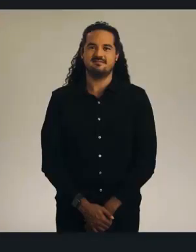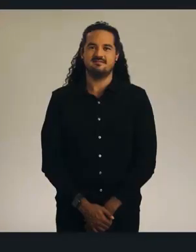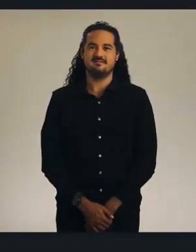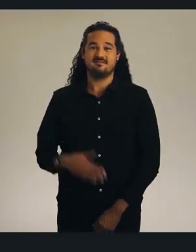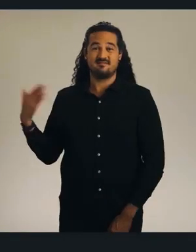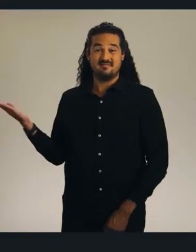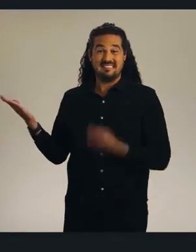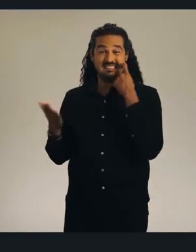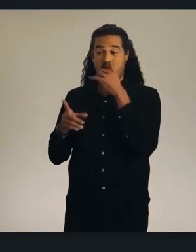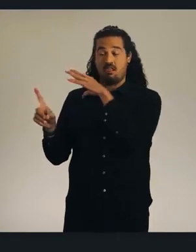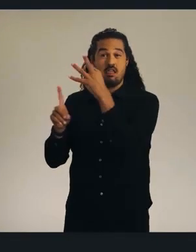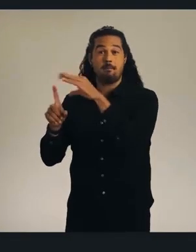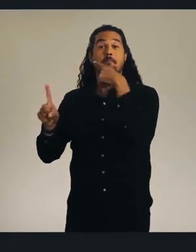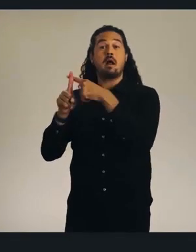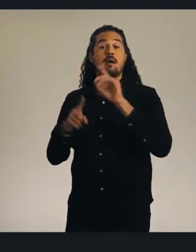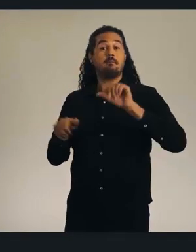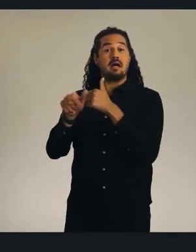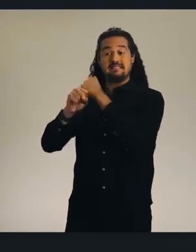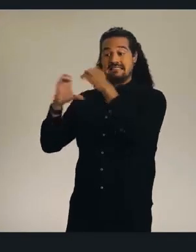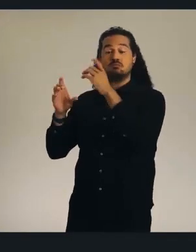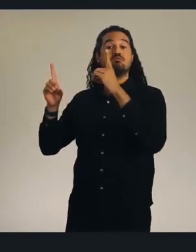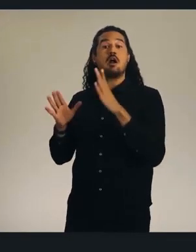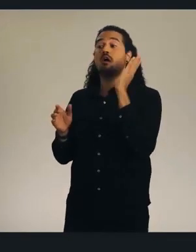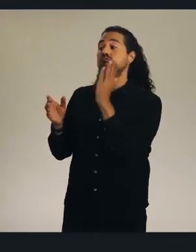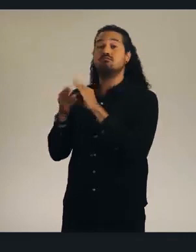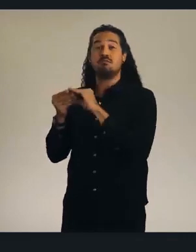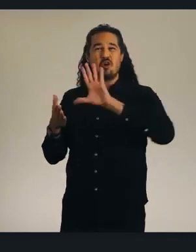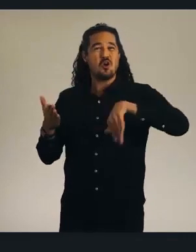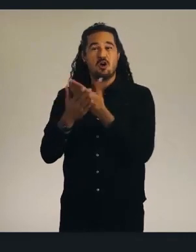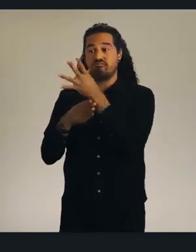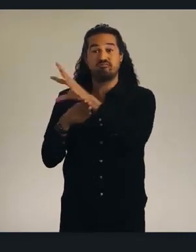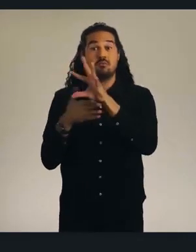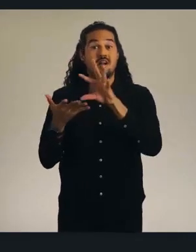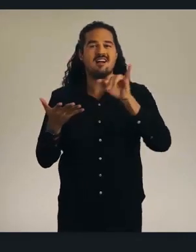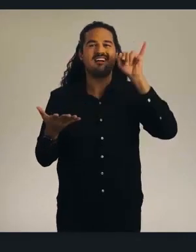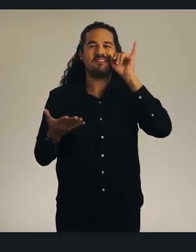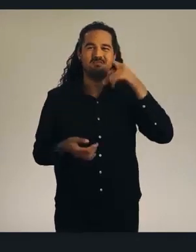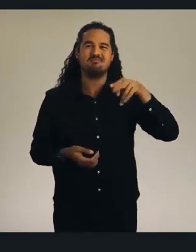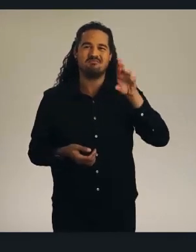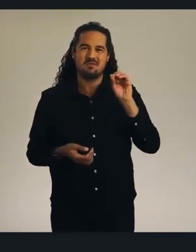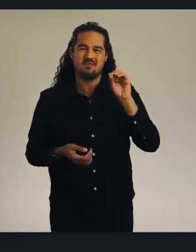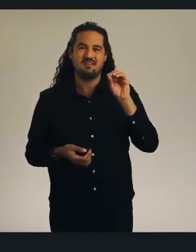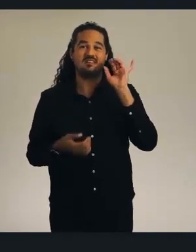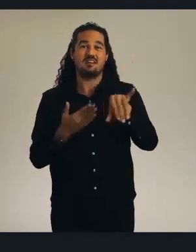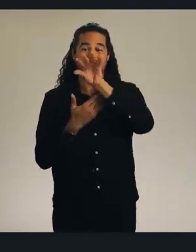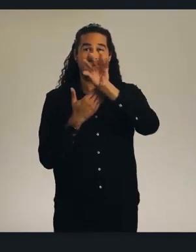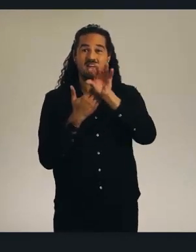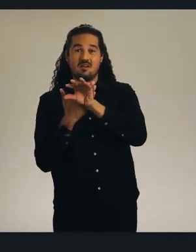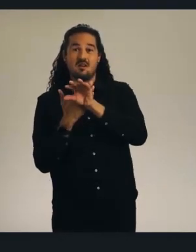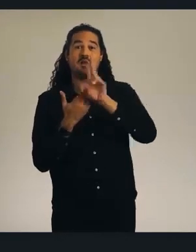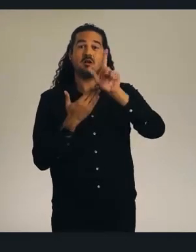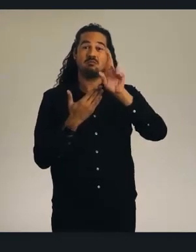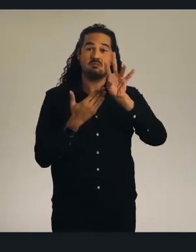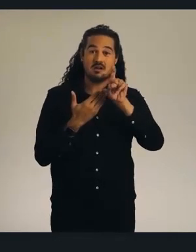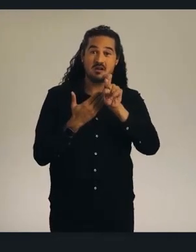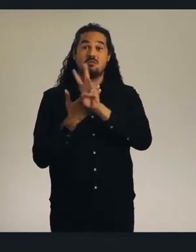just saw, including the behind-the-scenes footage, was shot on iPhone 13 Pro. With major updates across the wide, ultra-wide, and telephoto cameras, it's an incredible